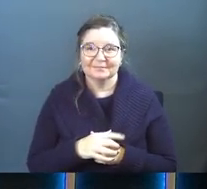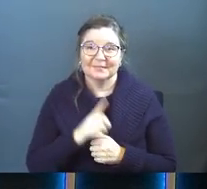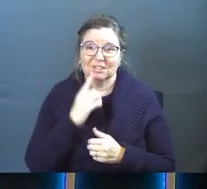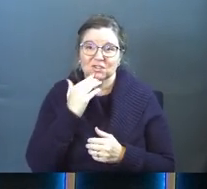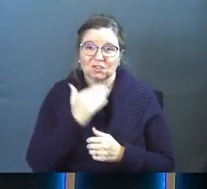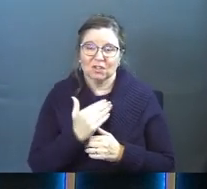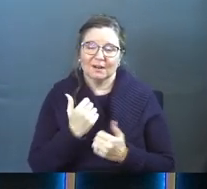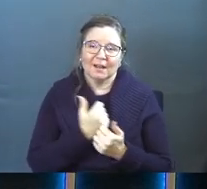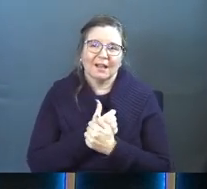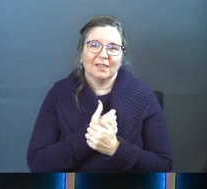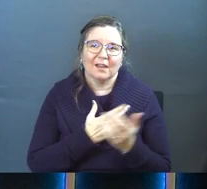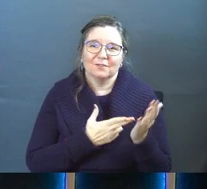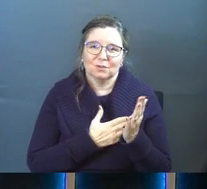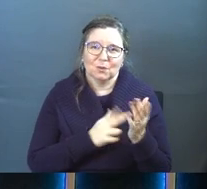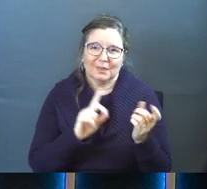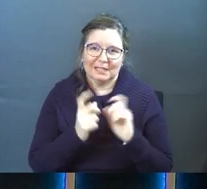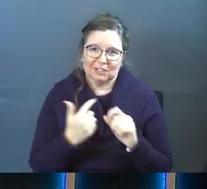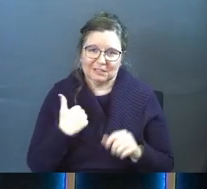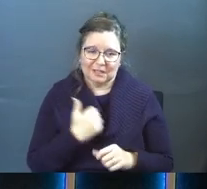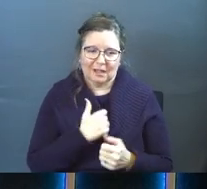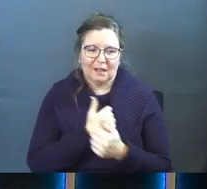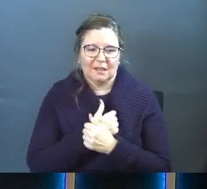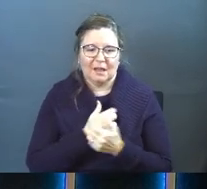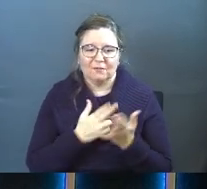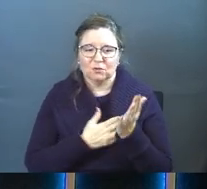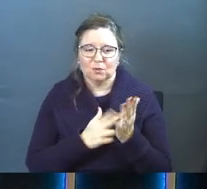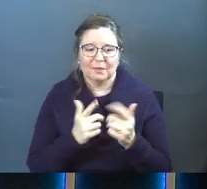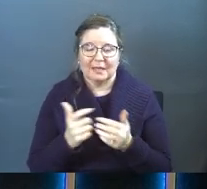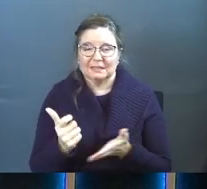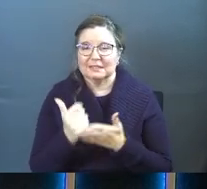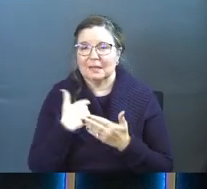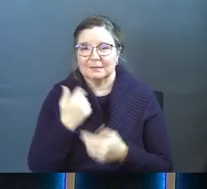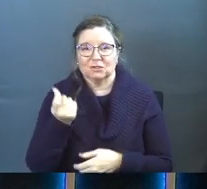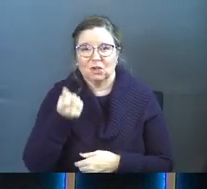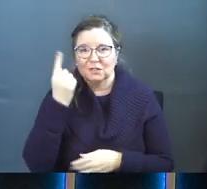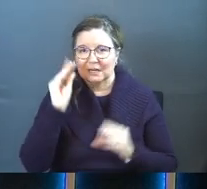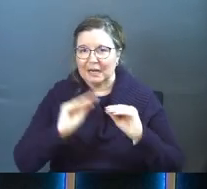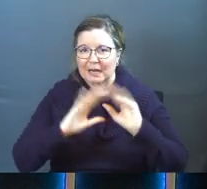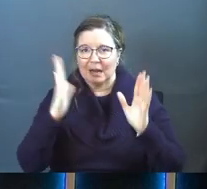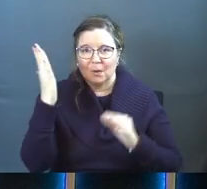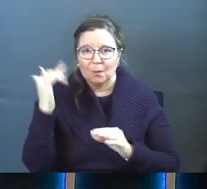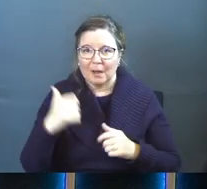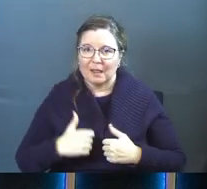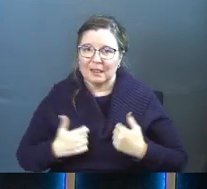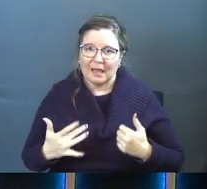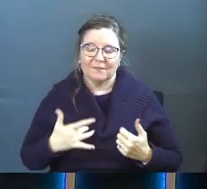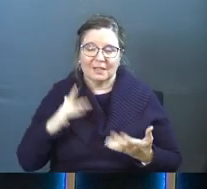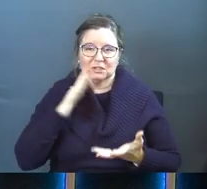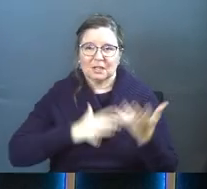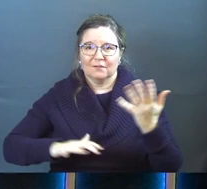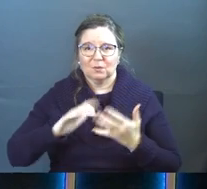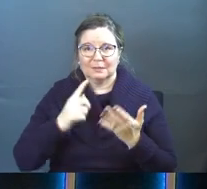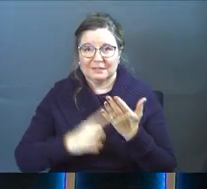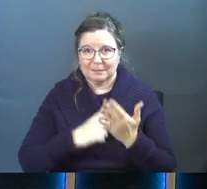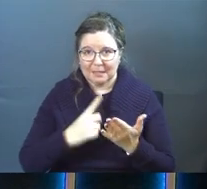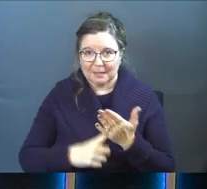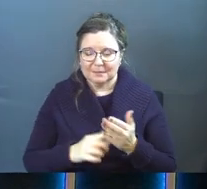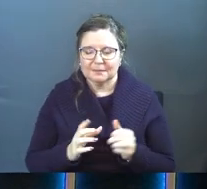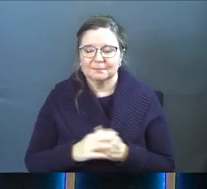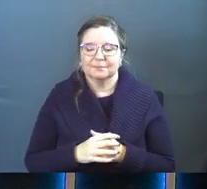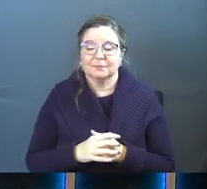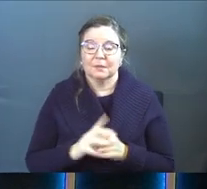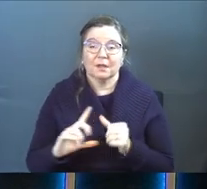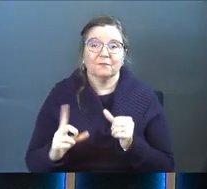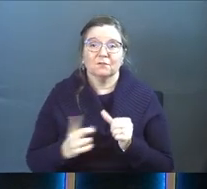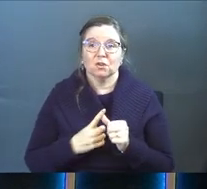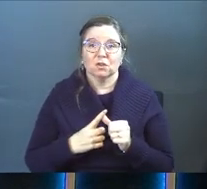It's good. I love truth that changes us. I love truth that just helps us understand why life feels confusing sometimes.